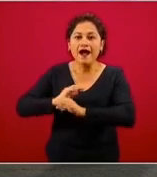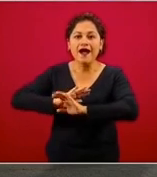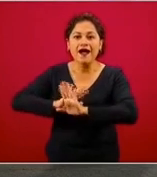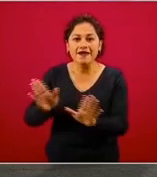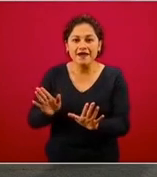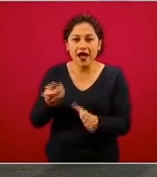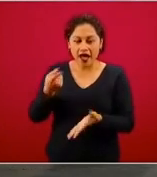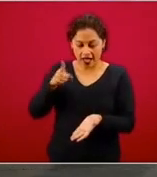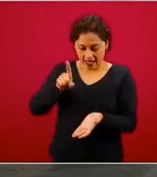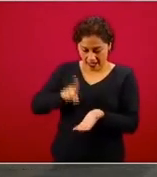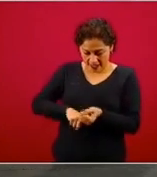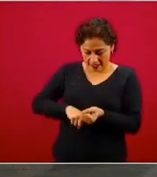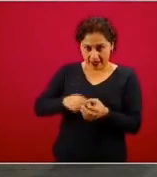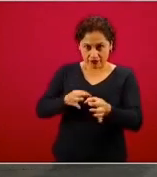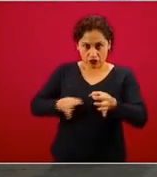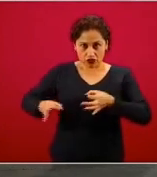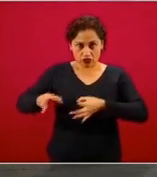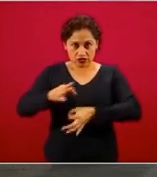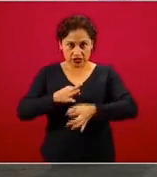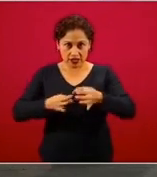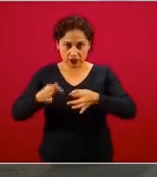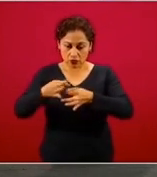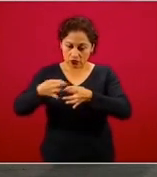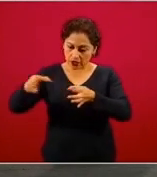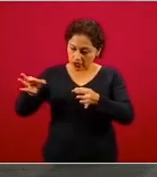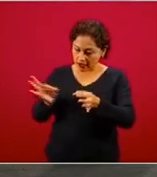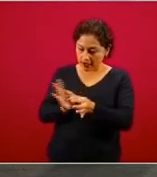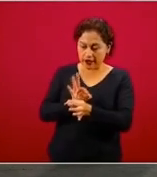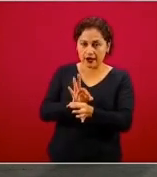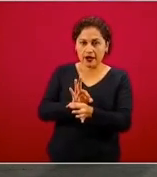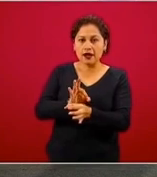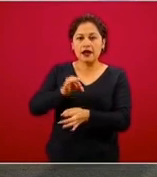to create its own key that opens the door to our